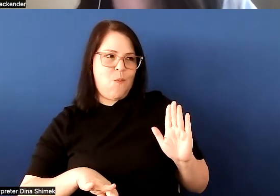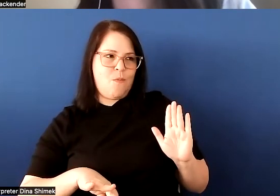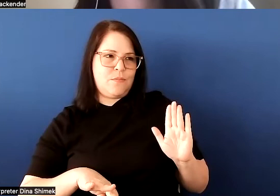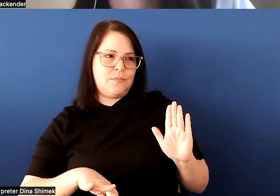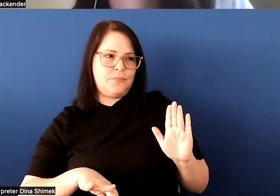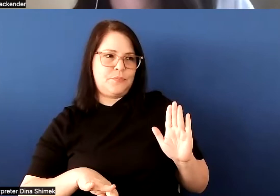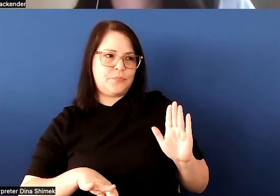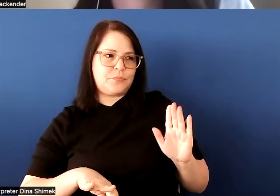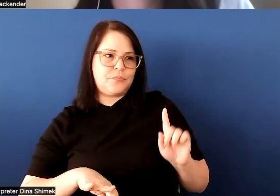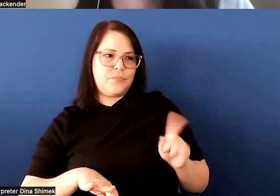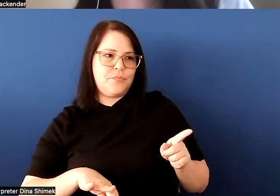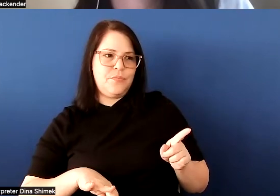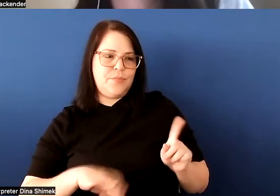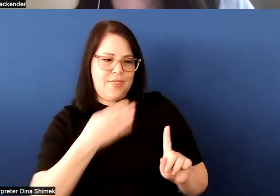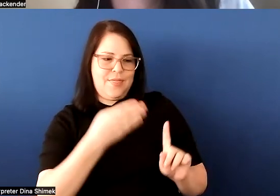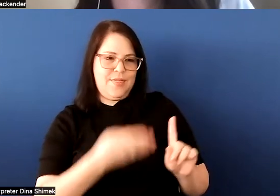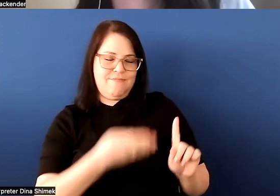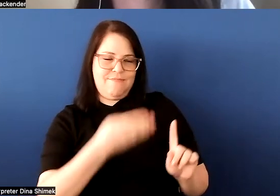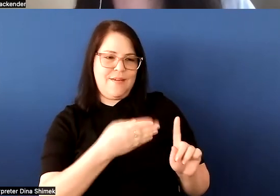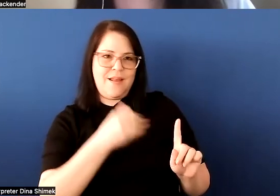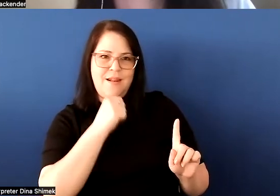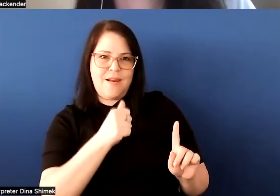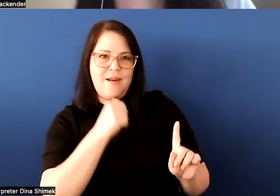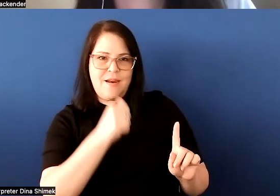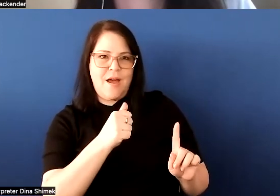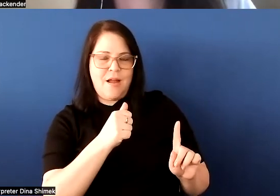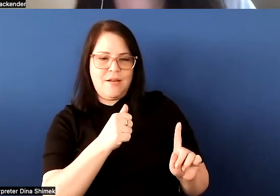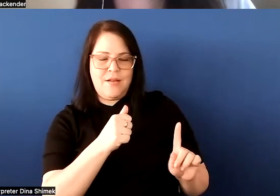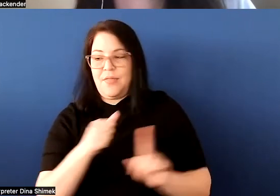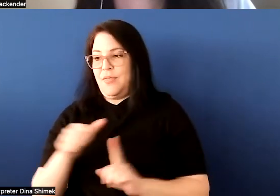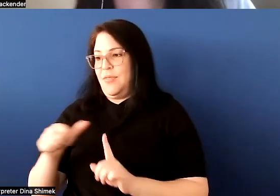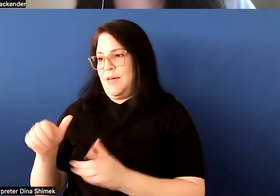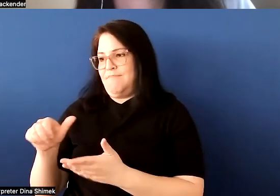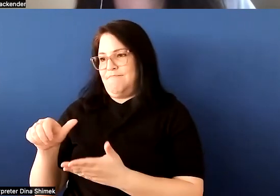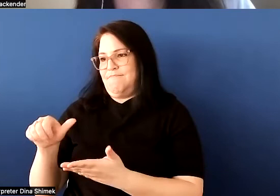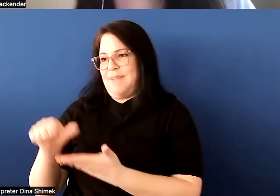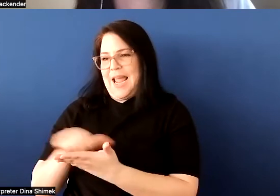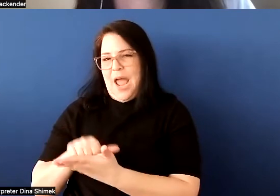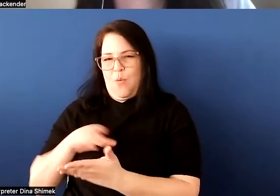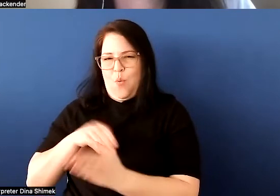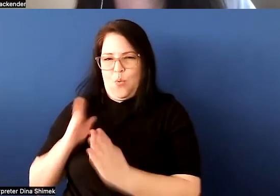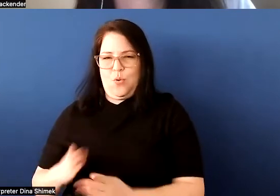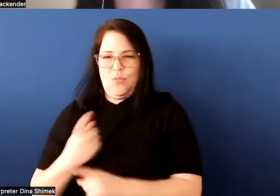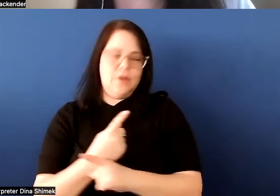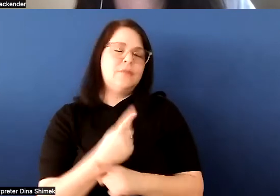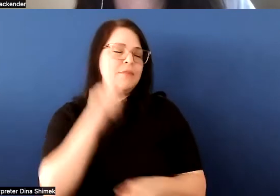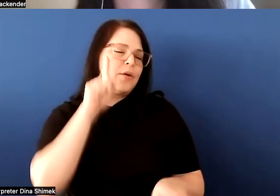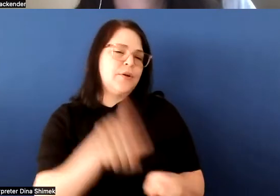insurance policy, not the beneficiary of the ABLE account. I would agree.